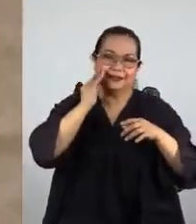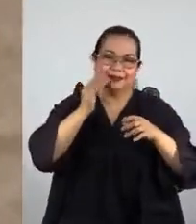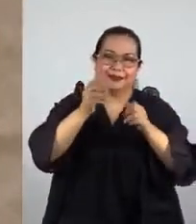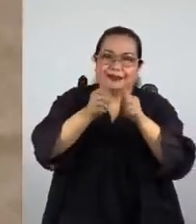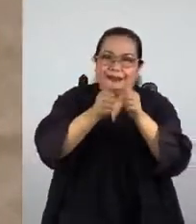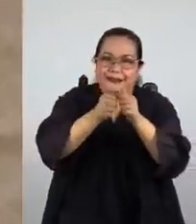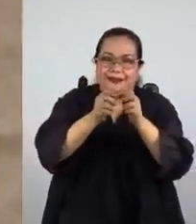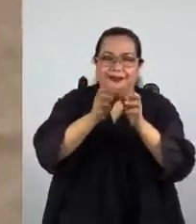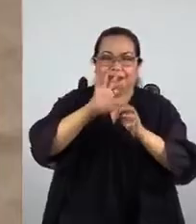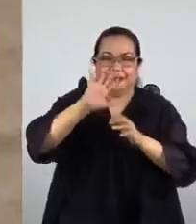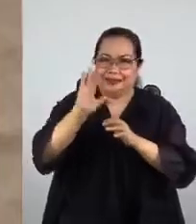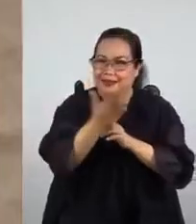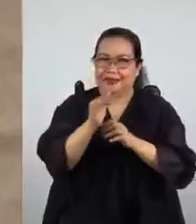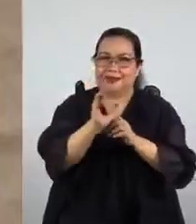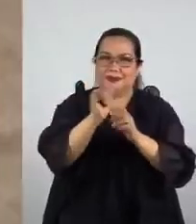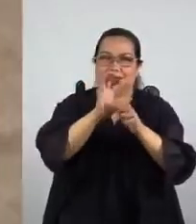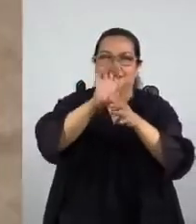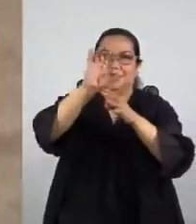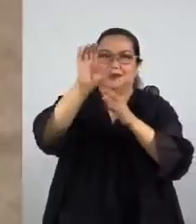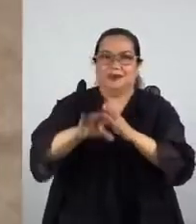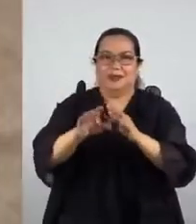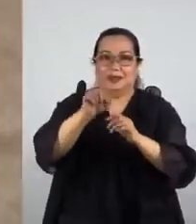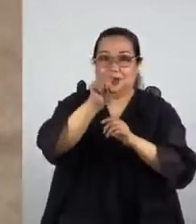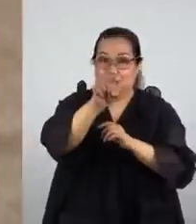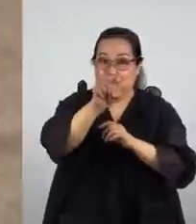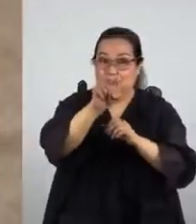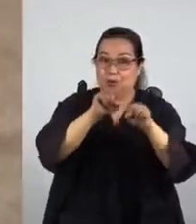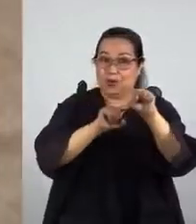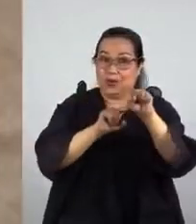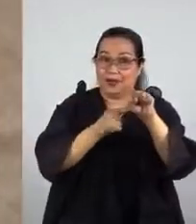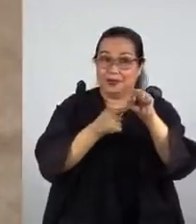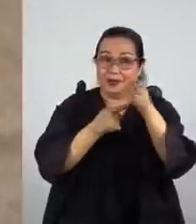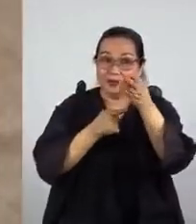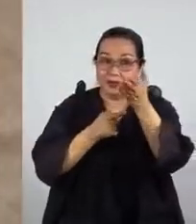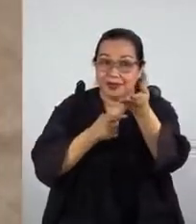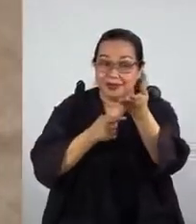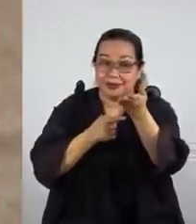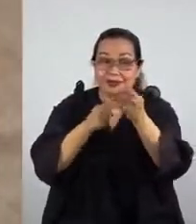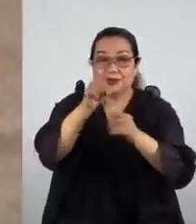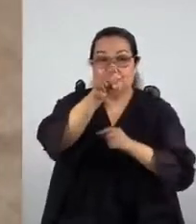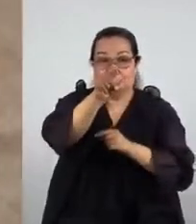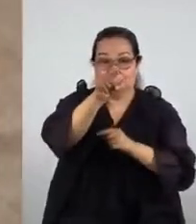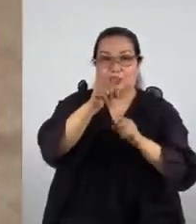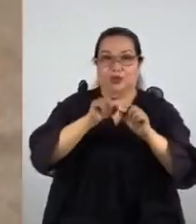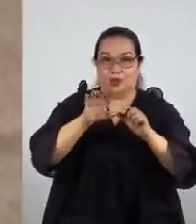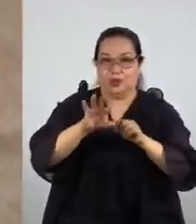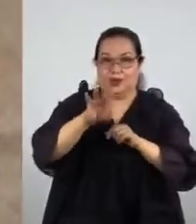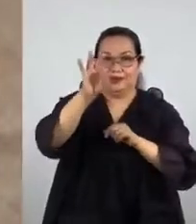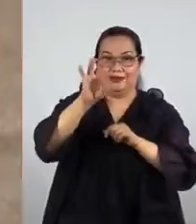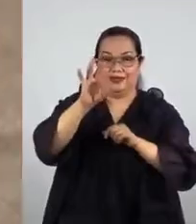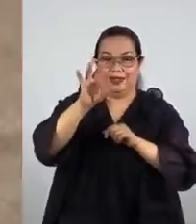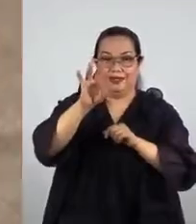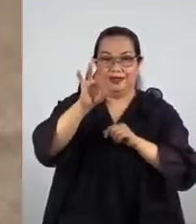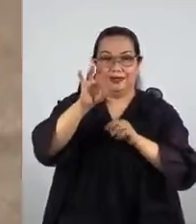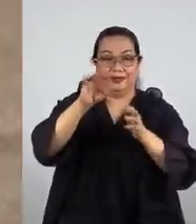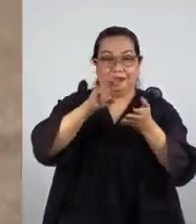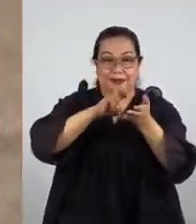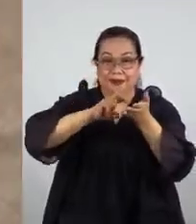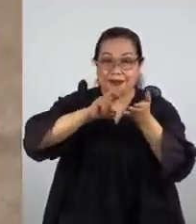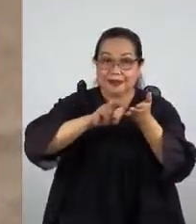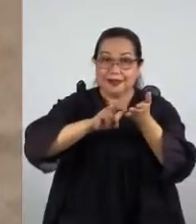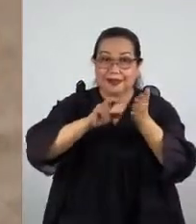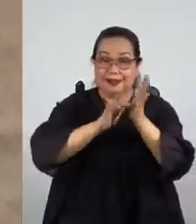And for all of those who are yet to start the race, you will find something in this passage